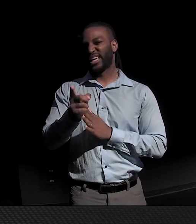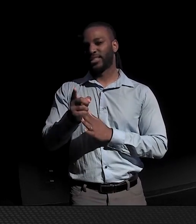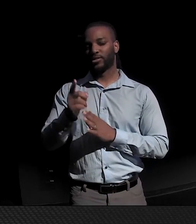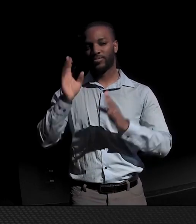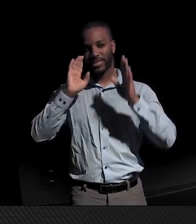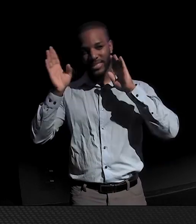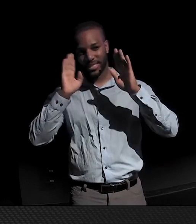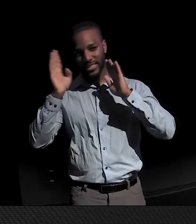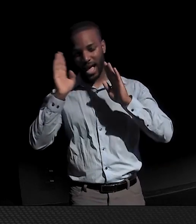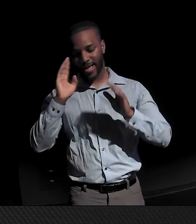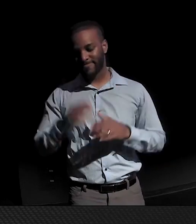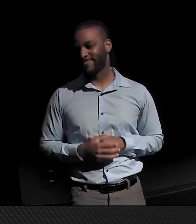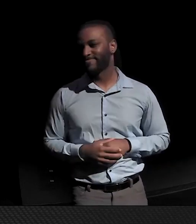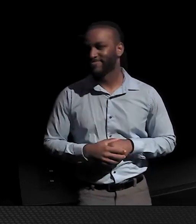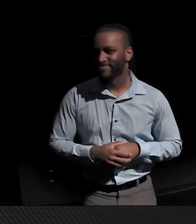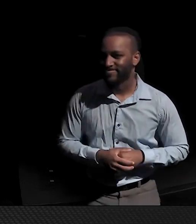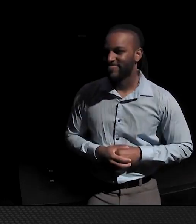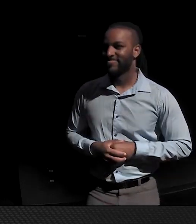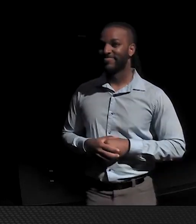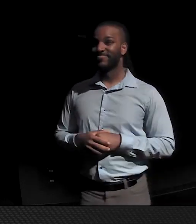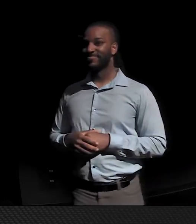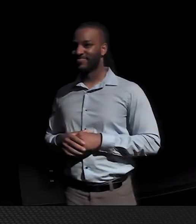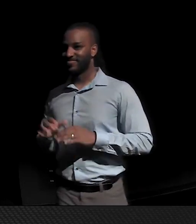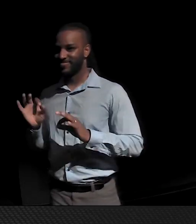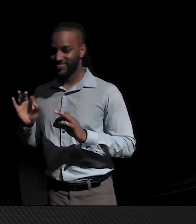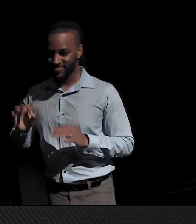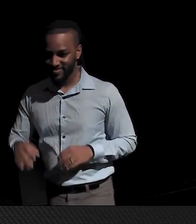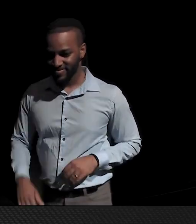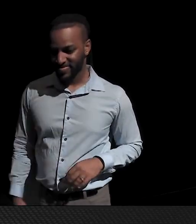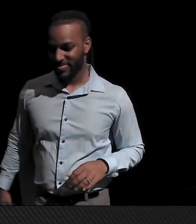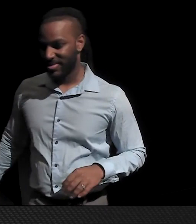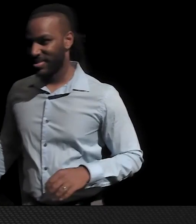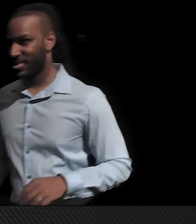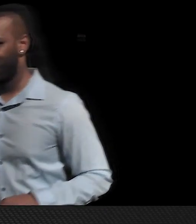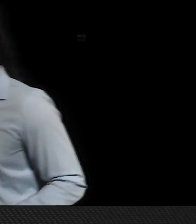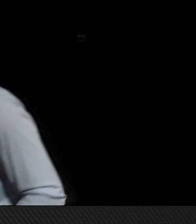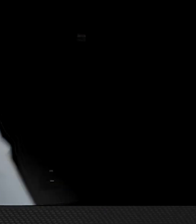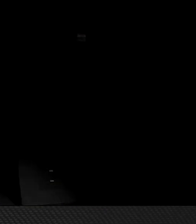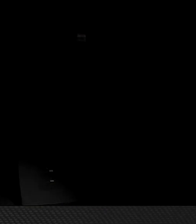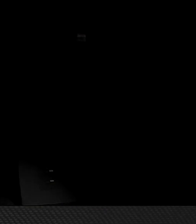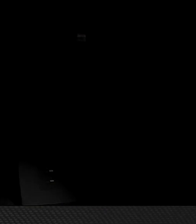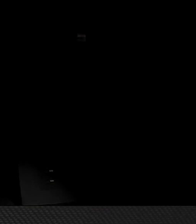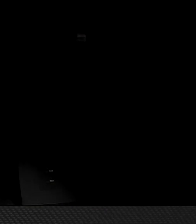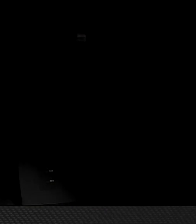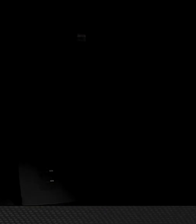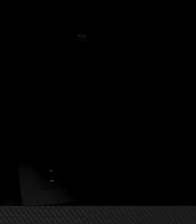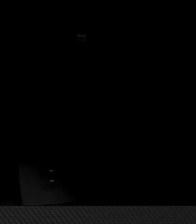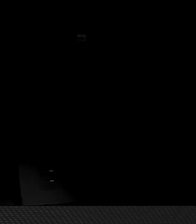meet and greet your neighbor.